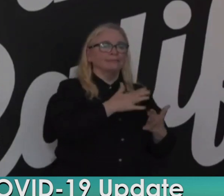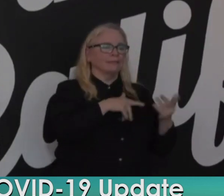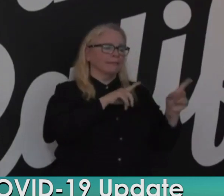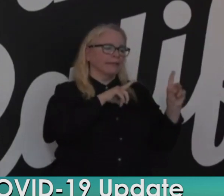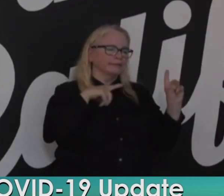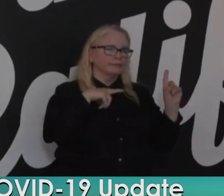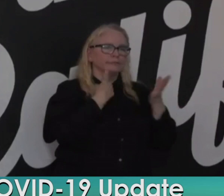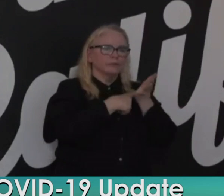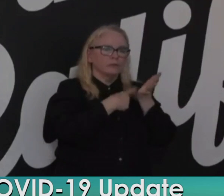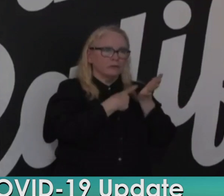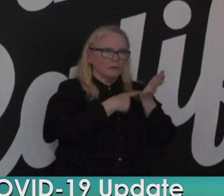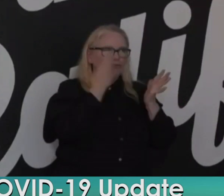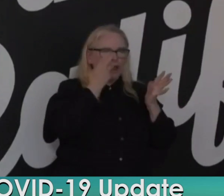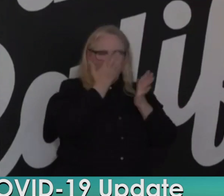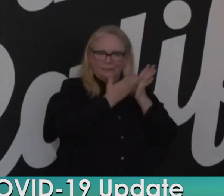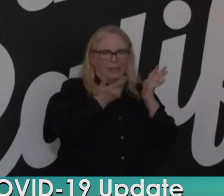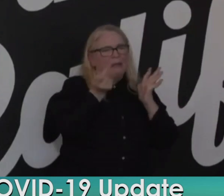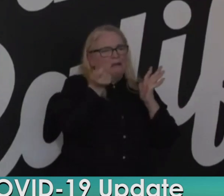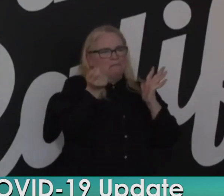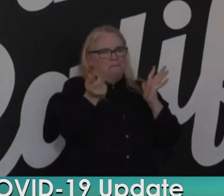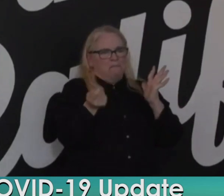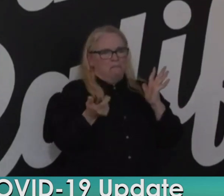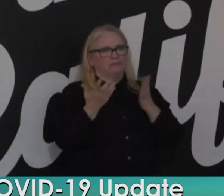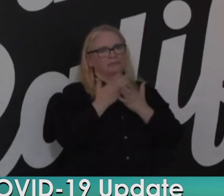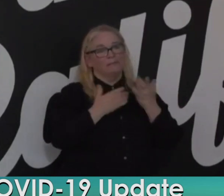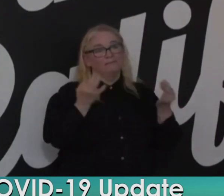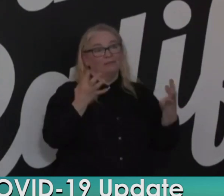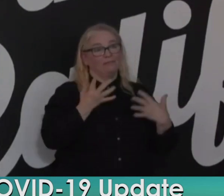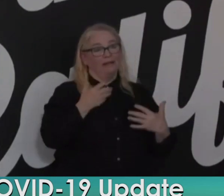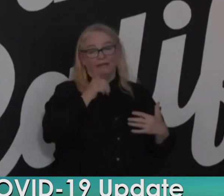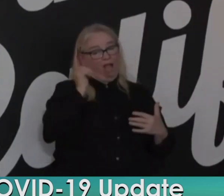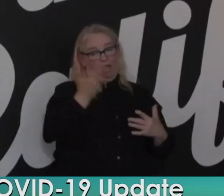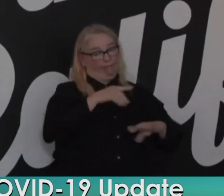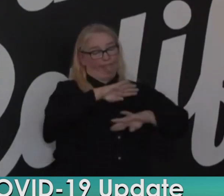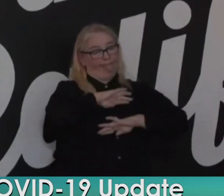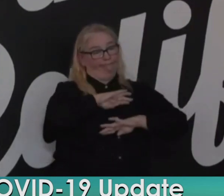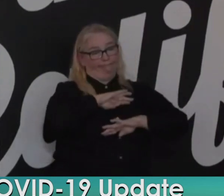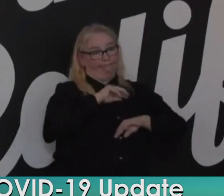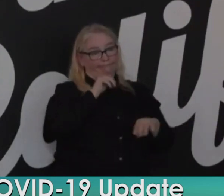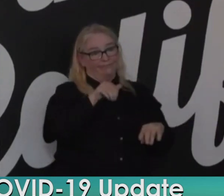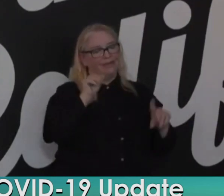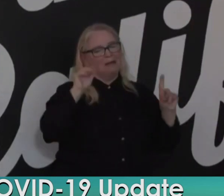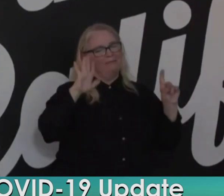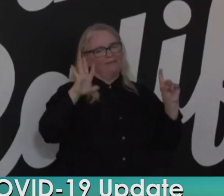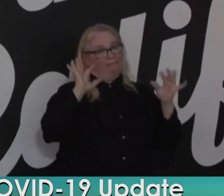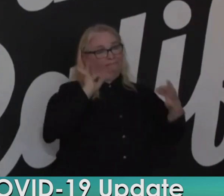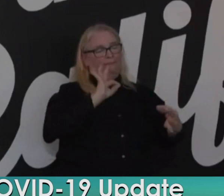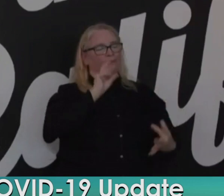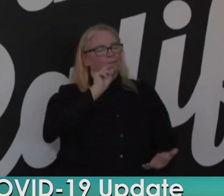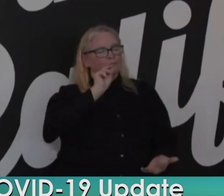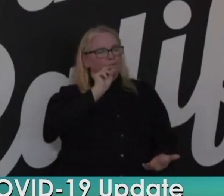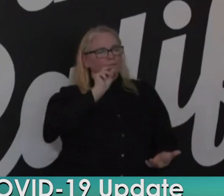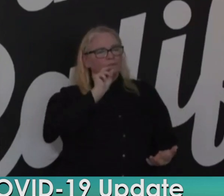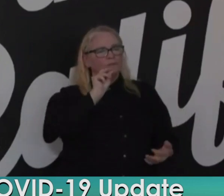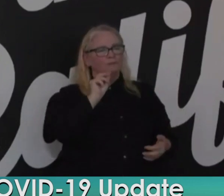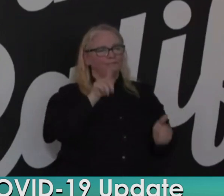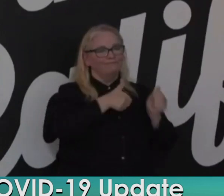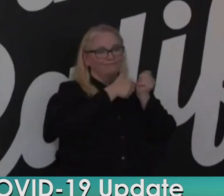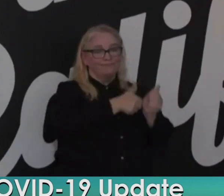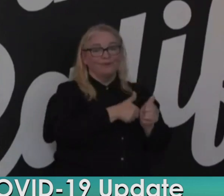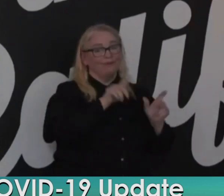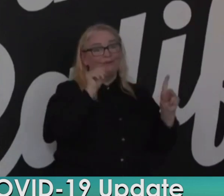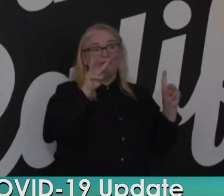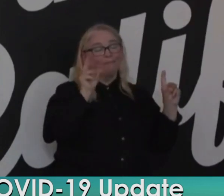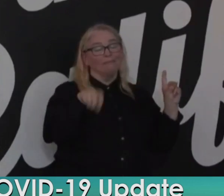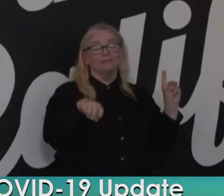year with a lot of input. Not everybody was satisfied by it, but the letter of the law has to be applied. We want